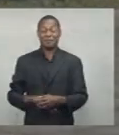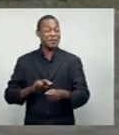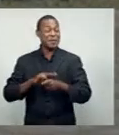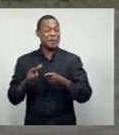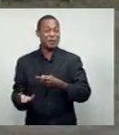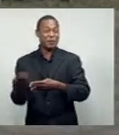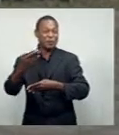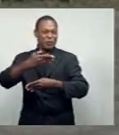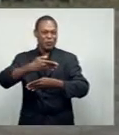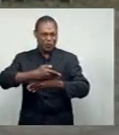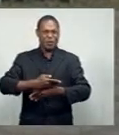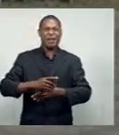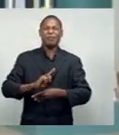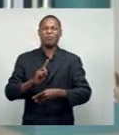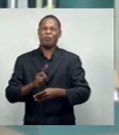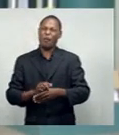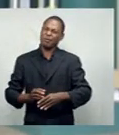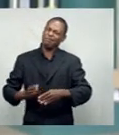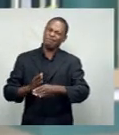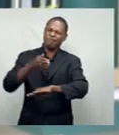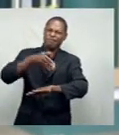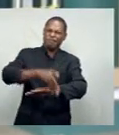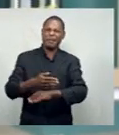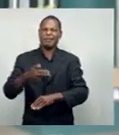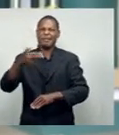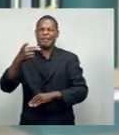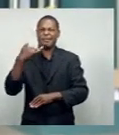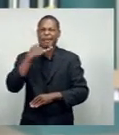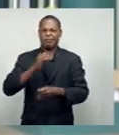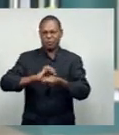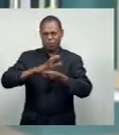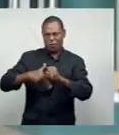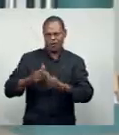In the news tonight, daily COVID infections surge past 800 again.